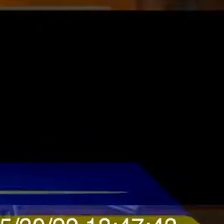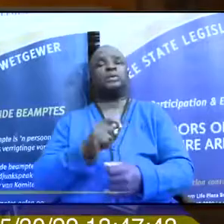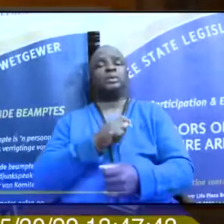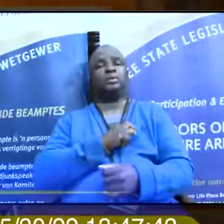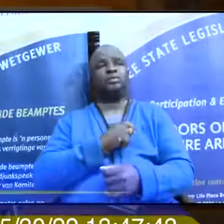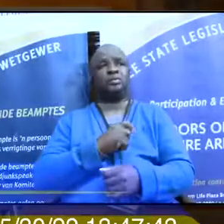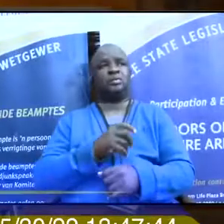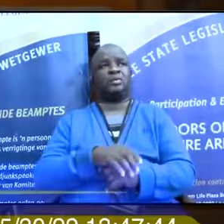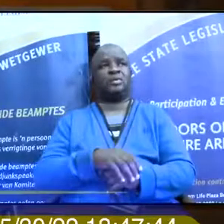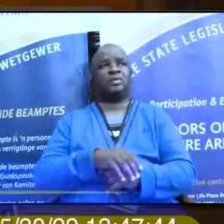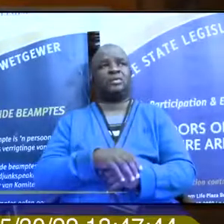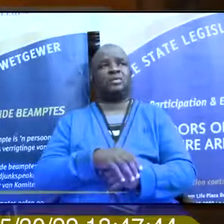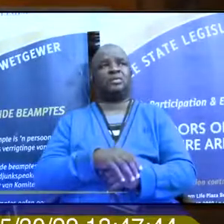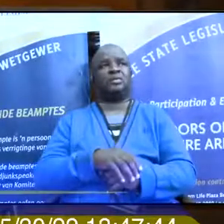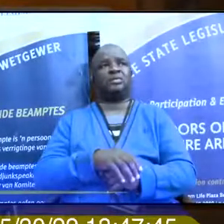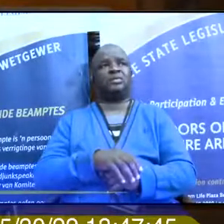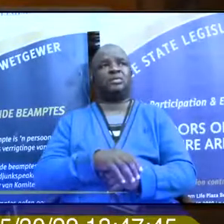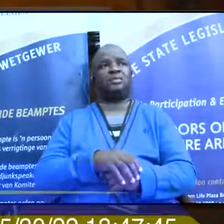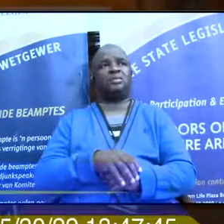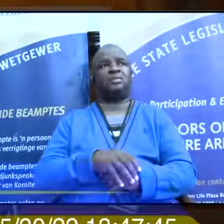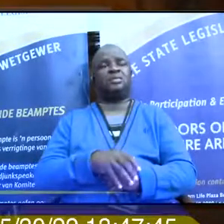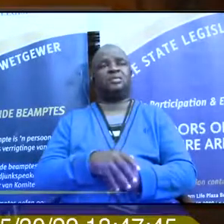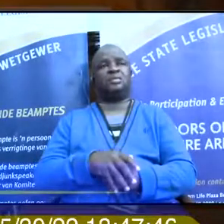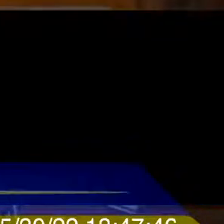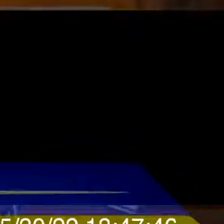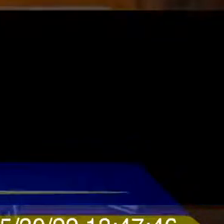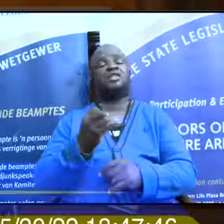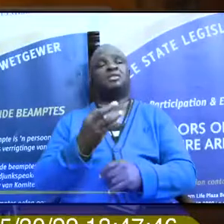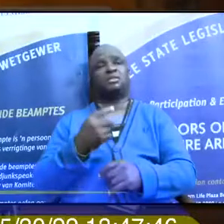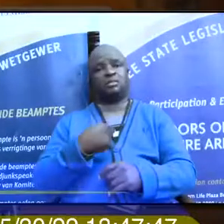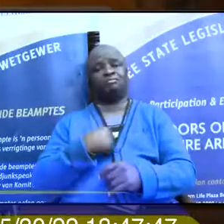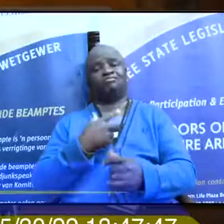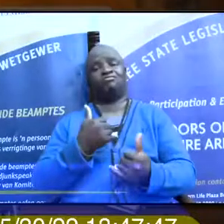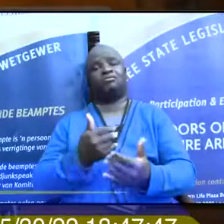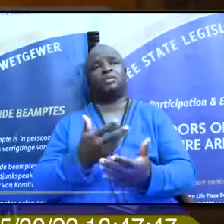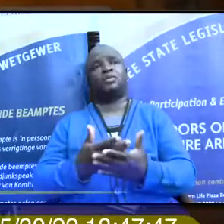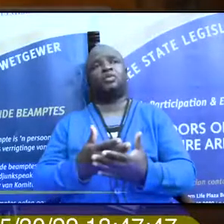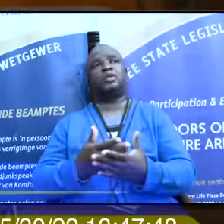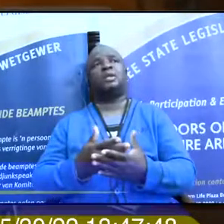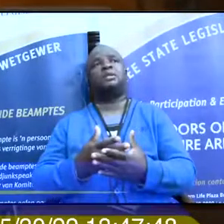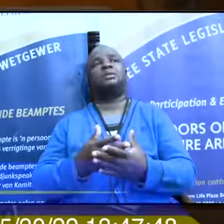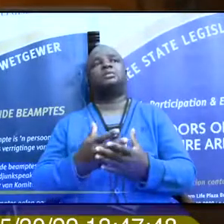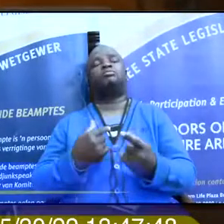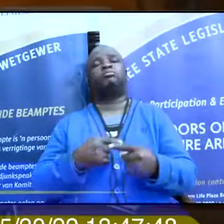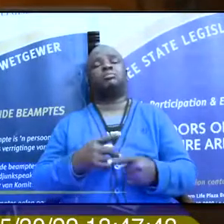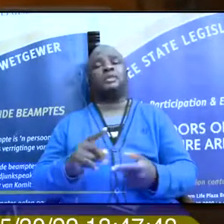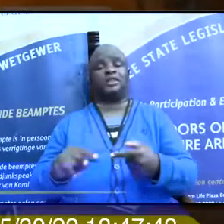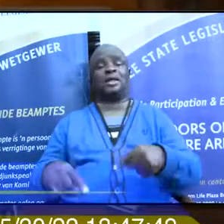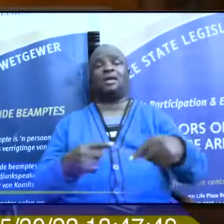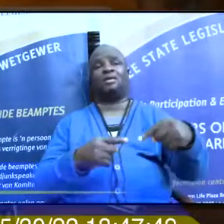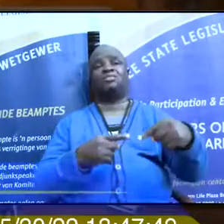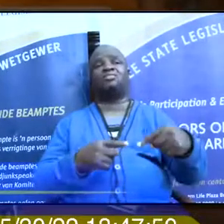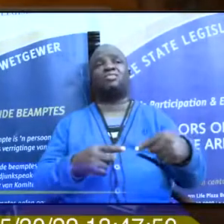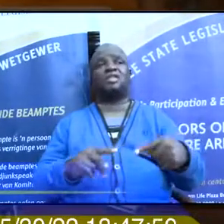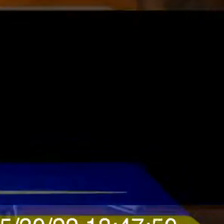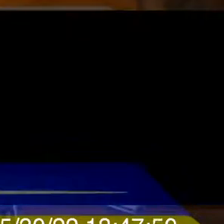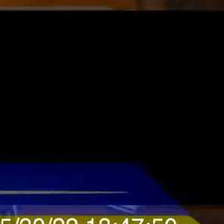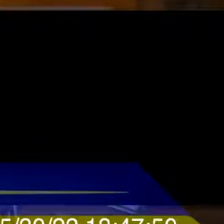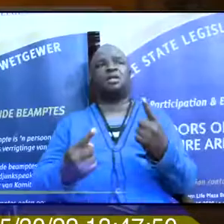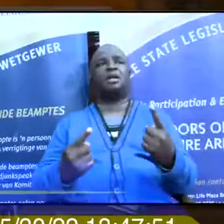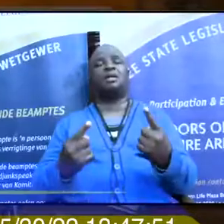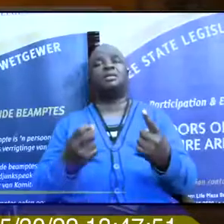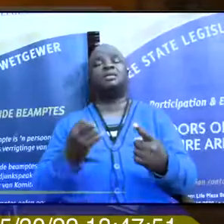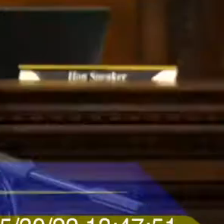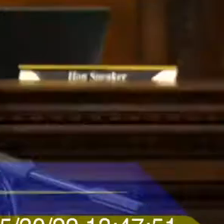is that us continuing to counter organize each other yeah when you when workers are